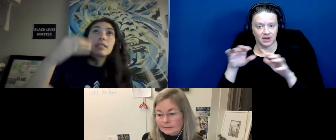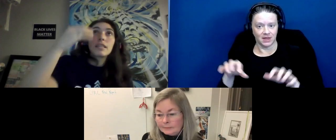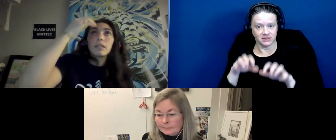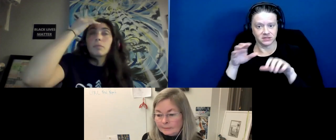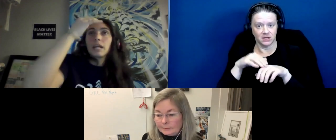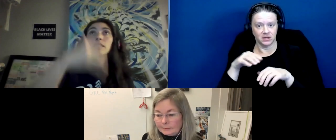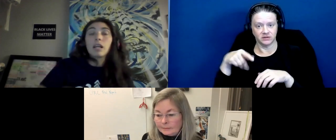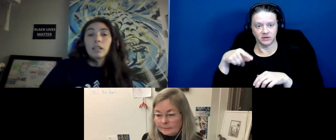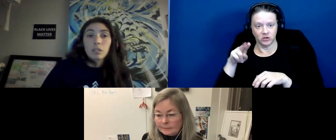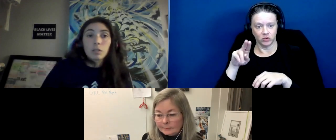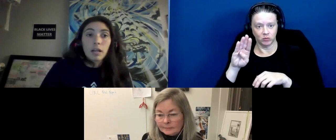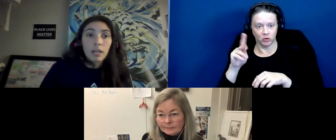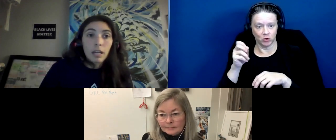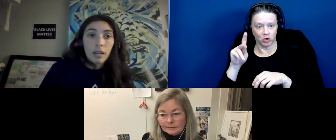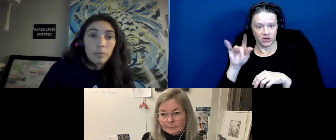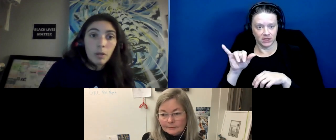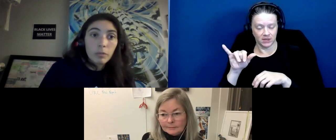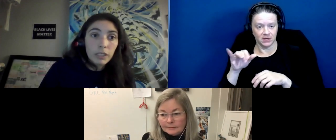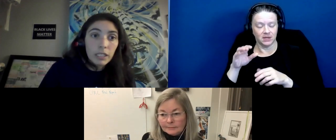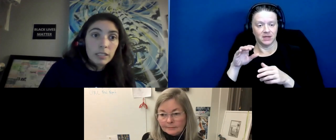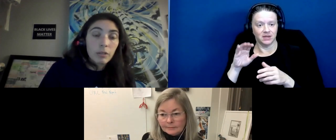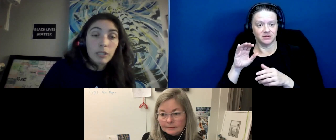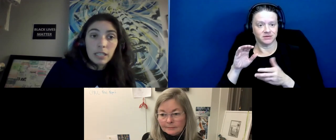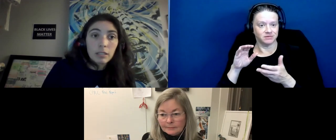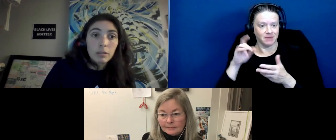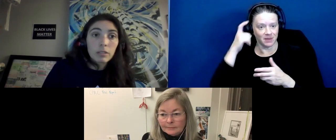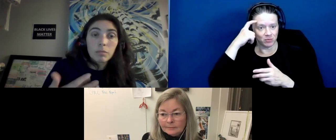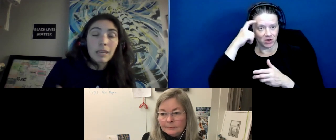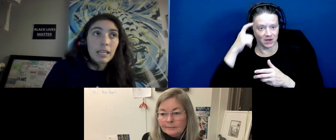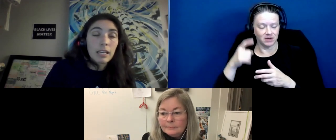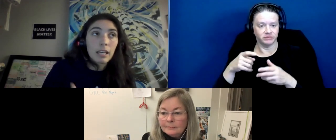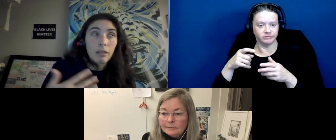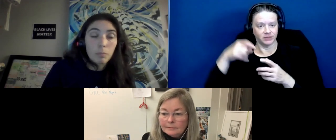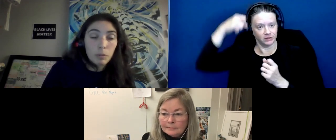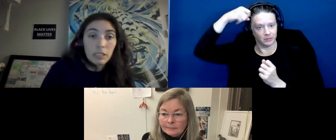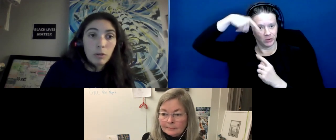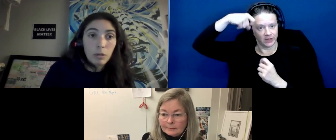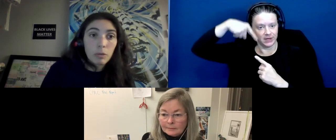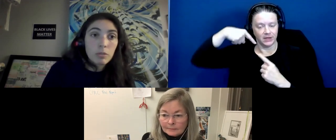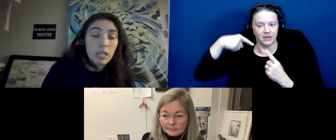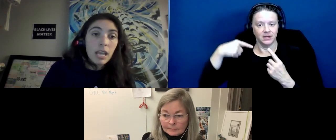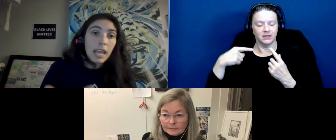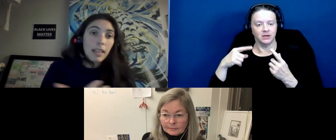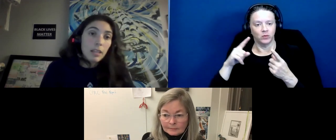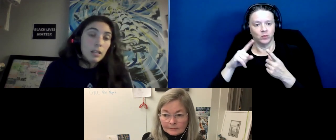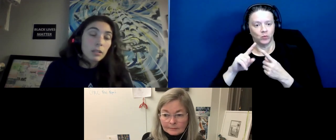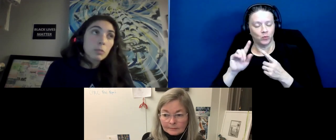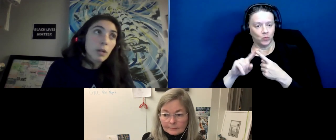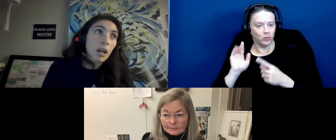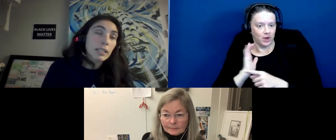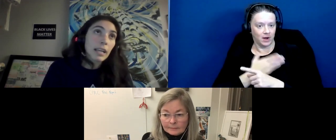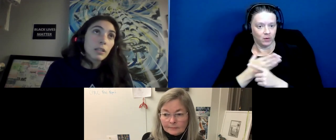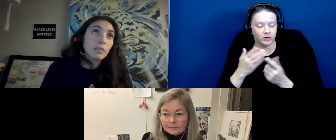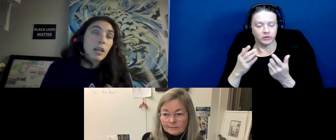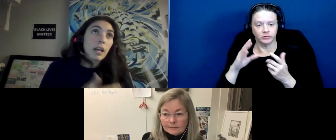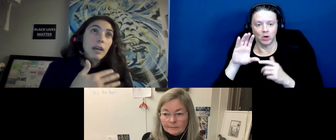puberty is the brain talking to our ovaries or testicles to make the puberty hormones, and the